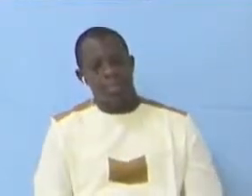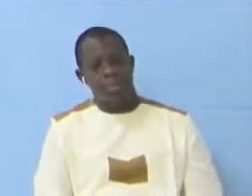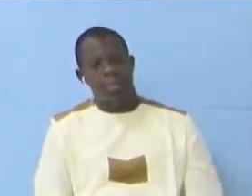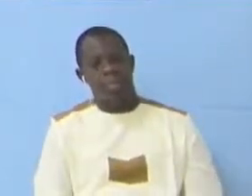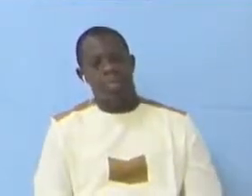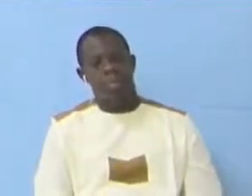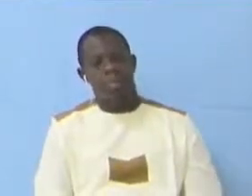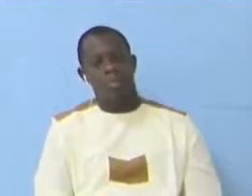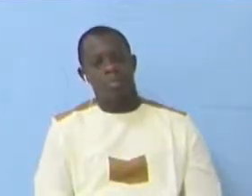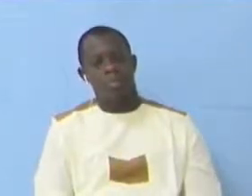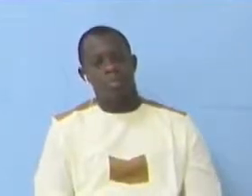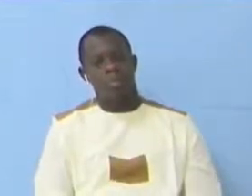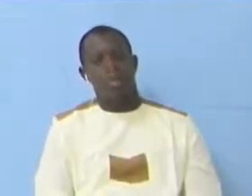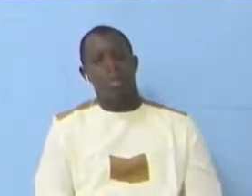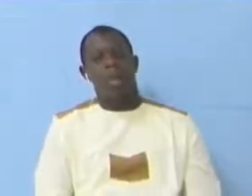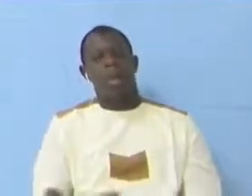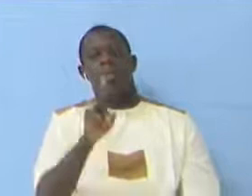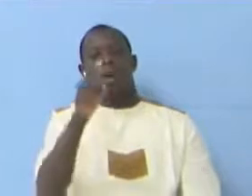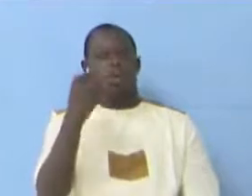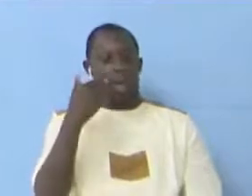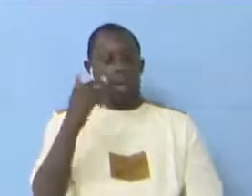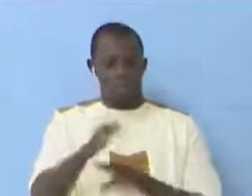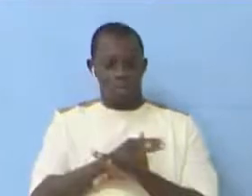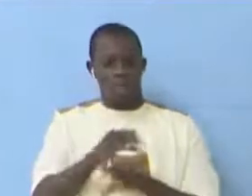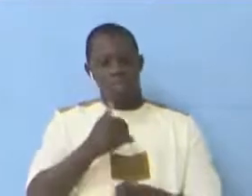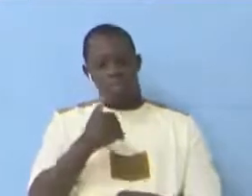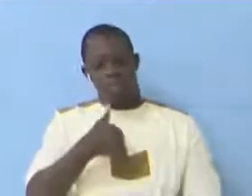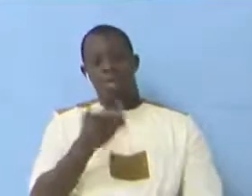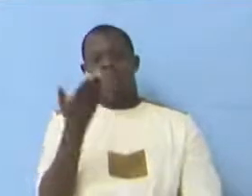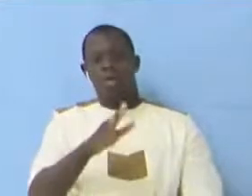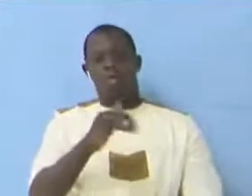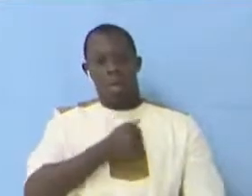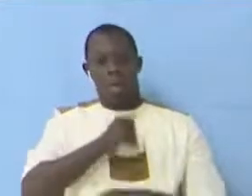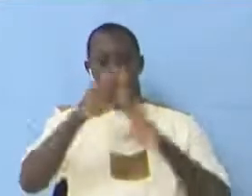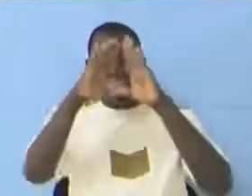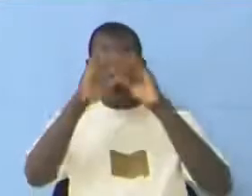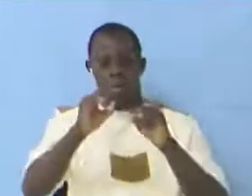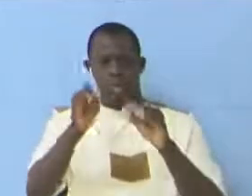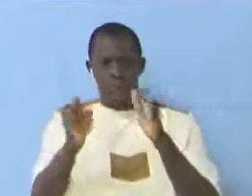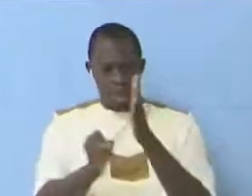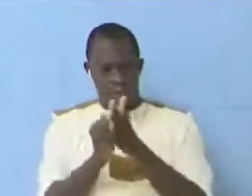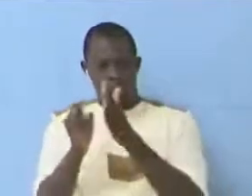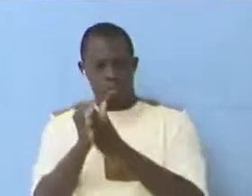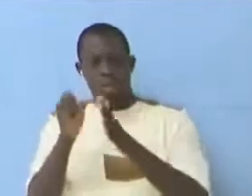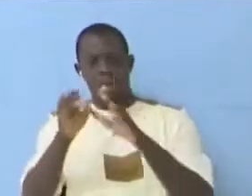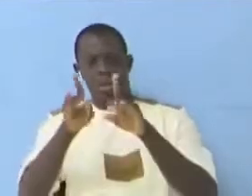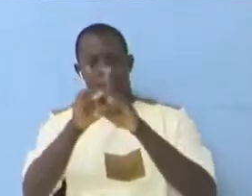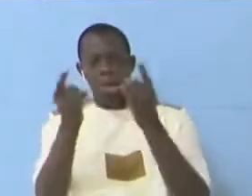One day, as I was coming from my office to the investigation department,